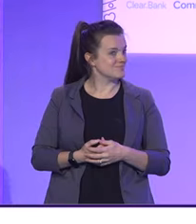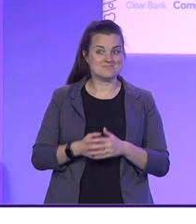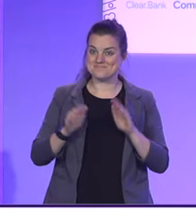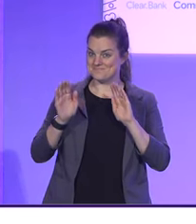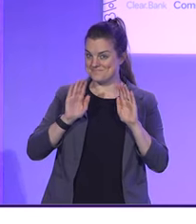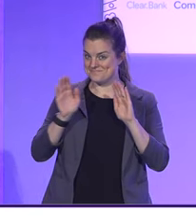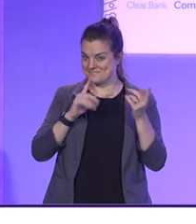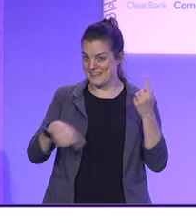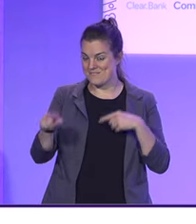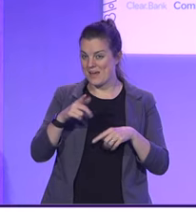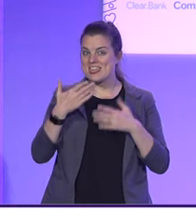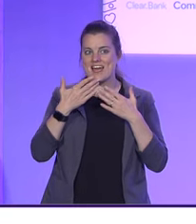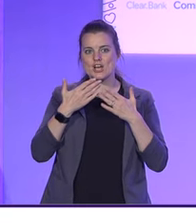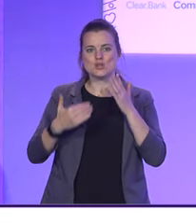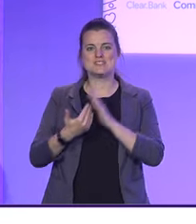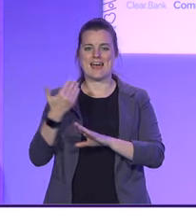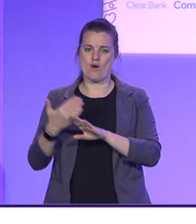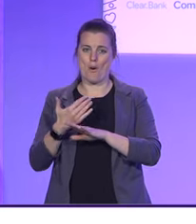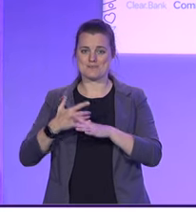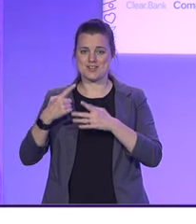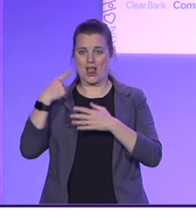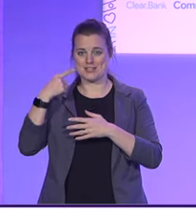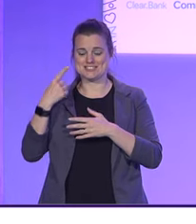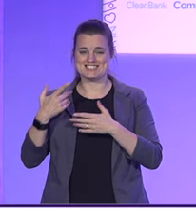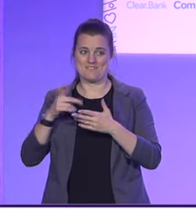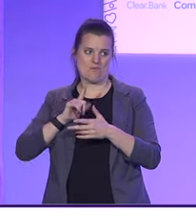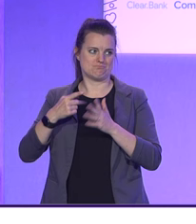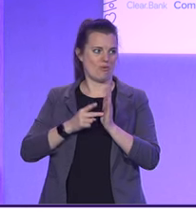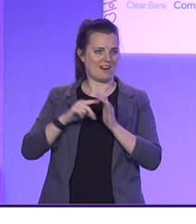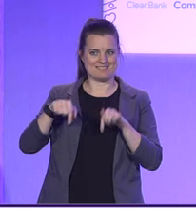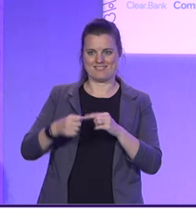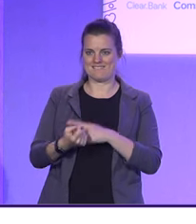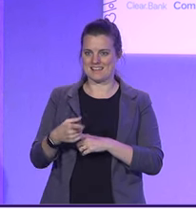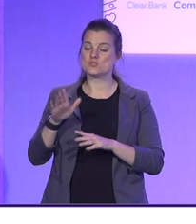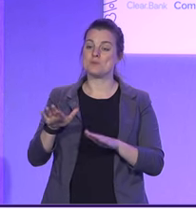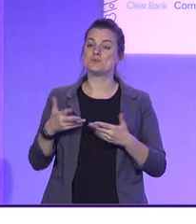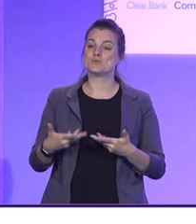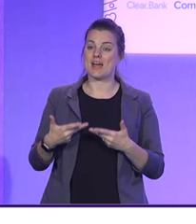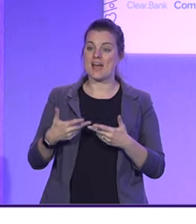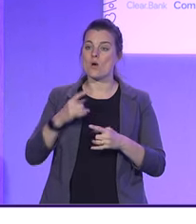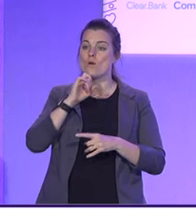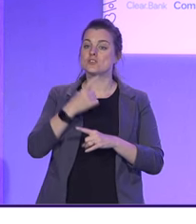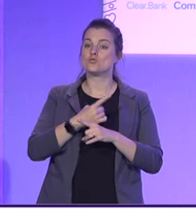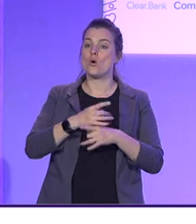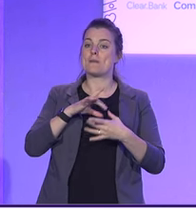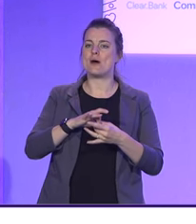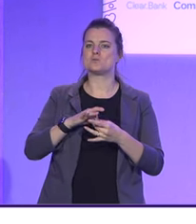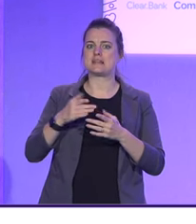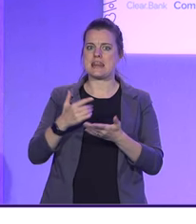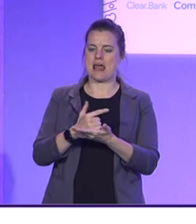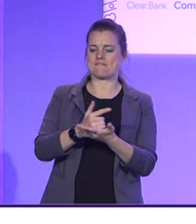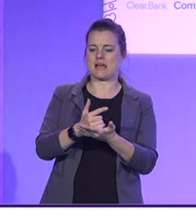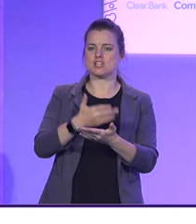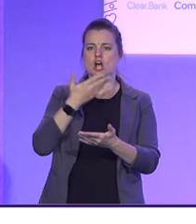Hi, everyone. Thank you, DevOps Day London, for organizing this event. So today, I'm going to talk about navigating unconscious bias